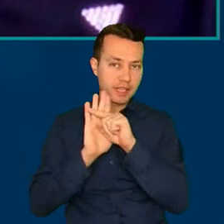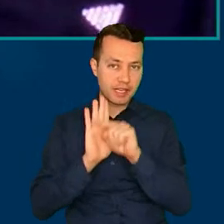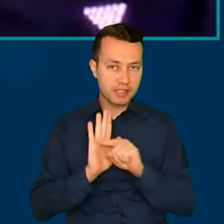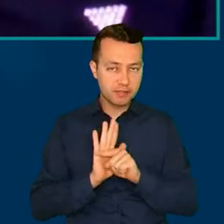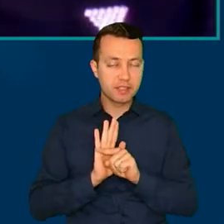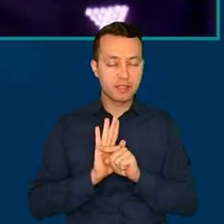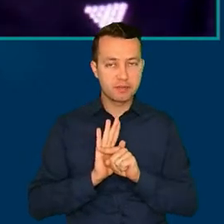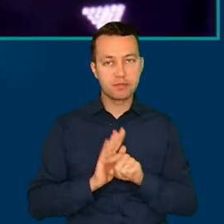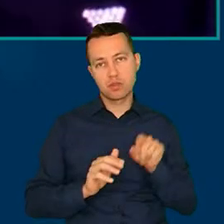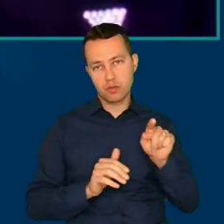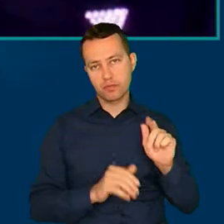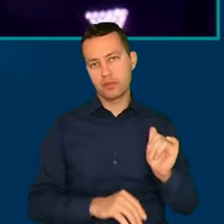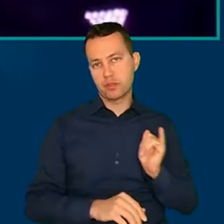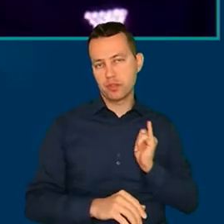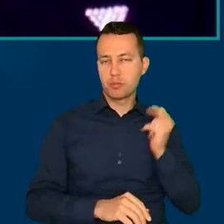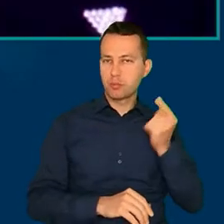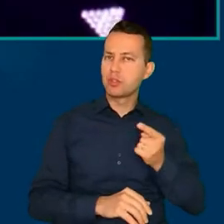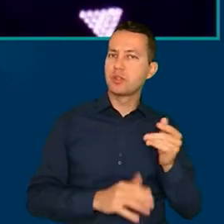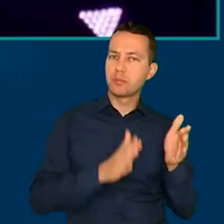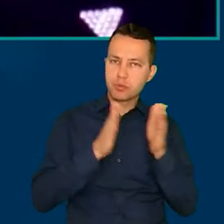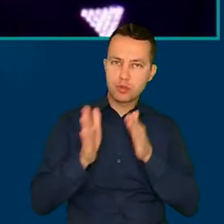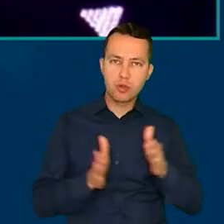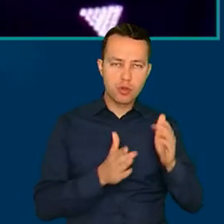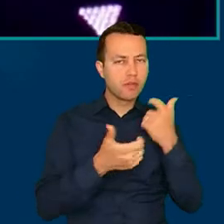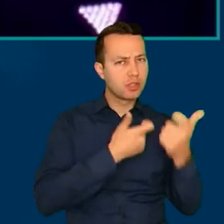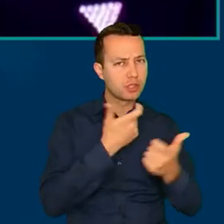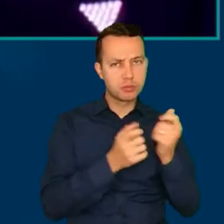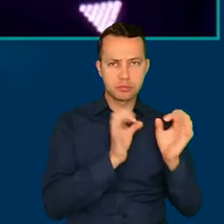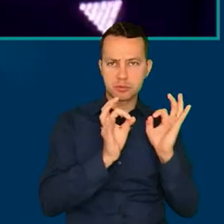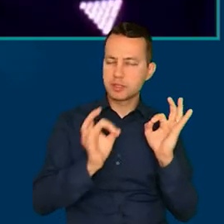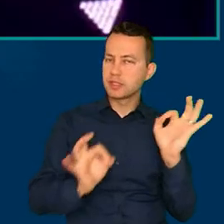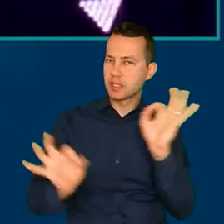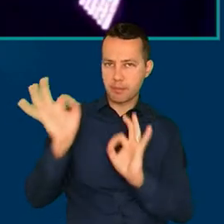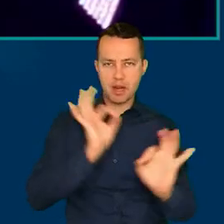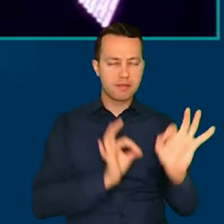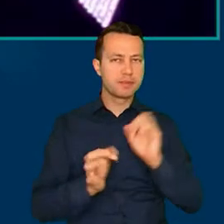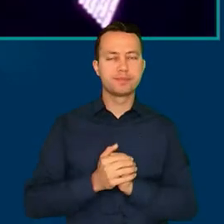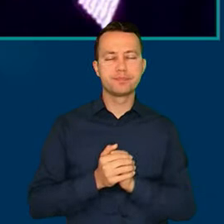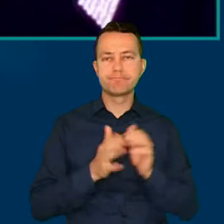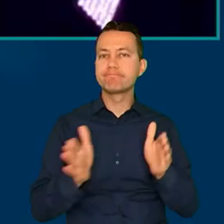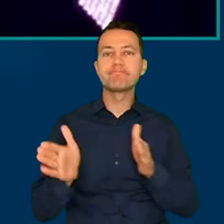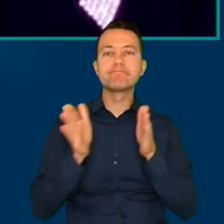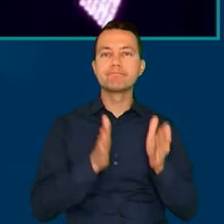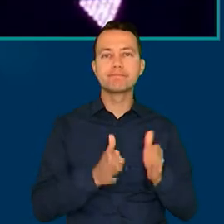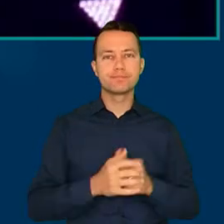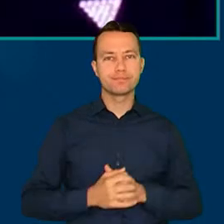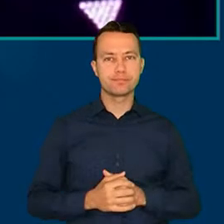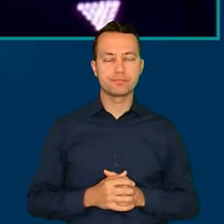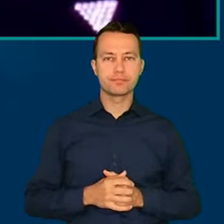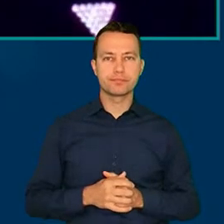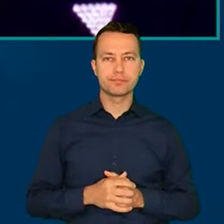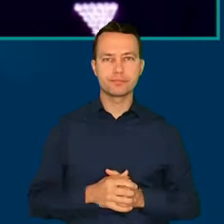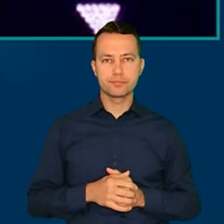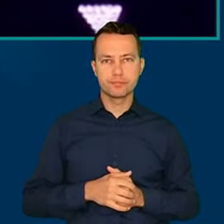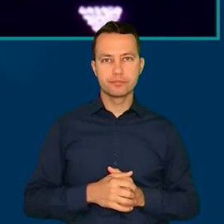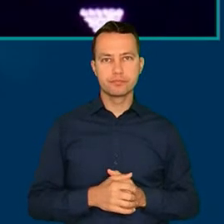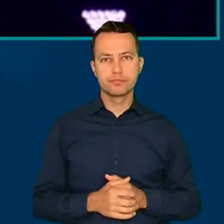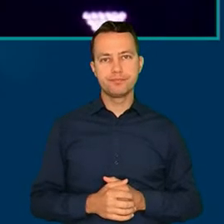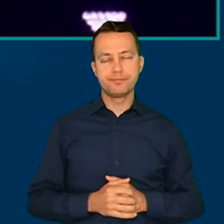the reparatory actions, mitigation, and so on, whenever violation happens.